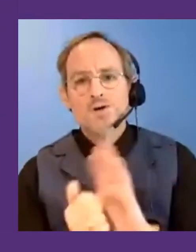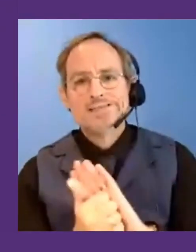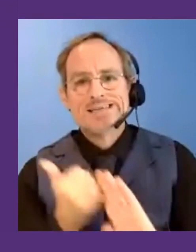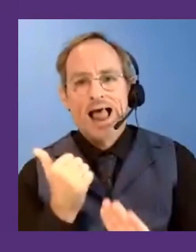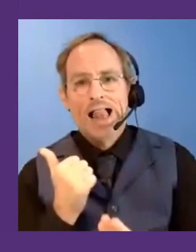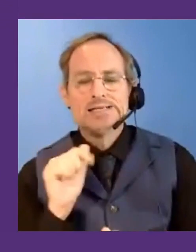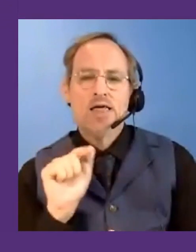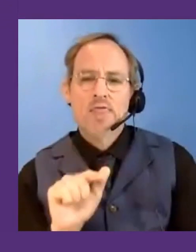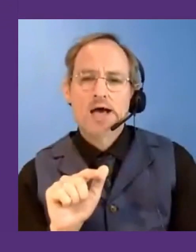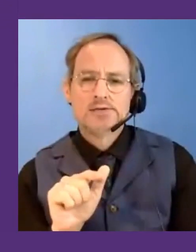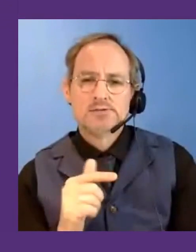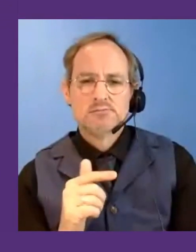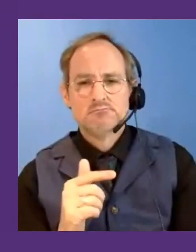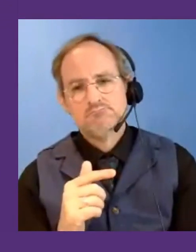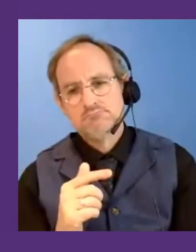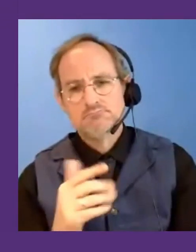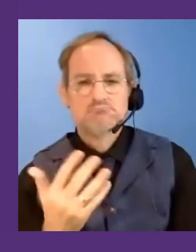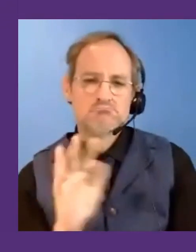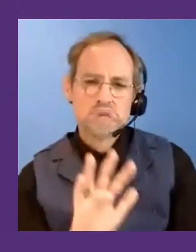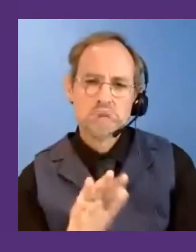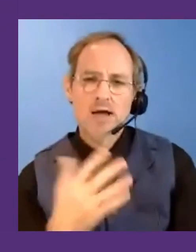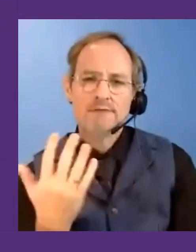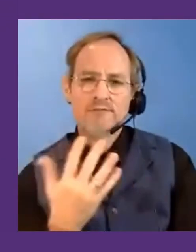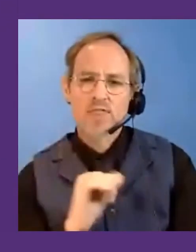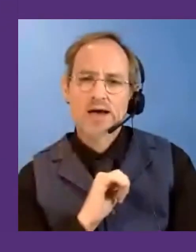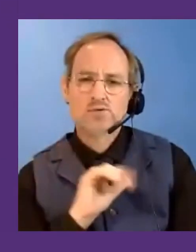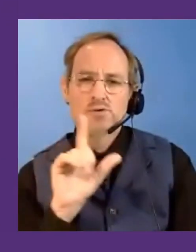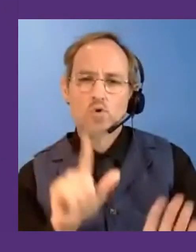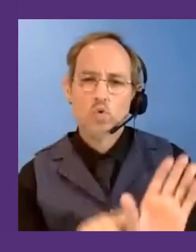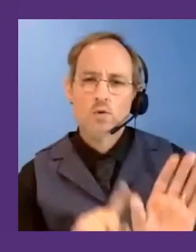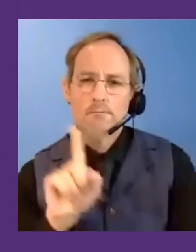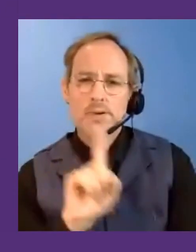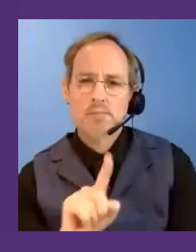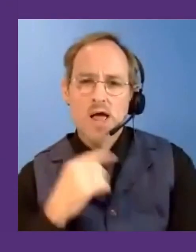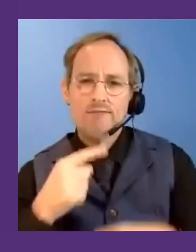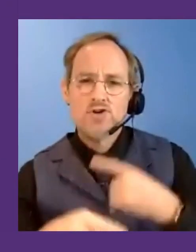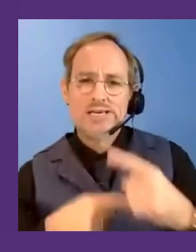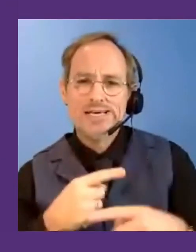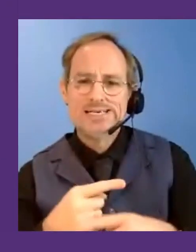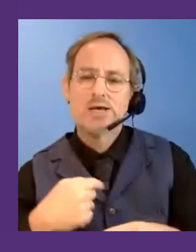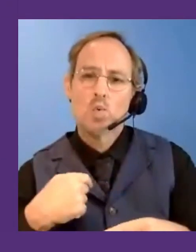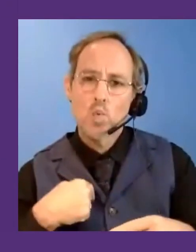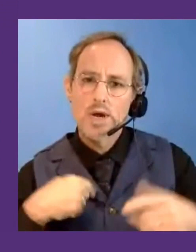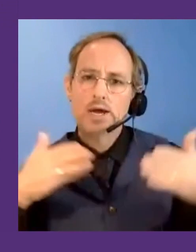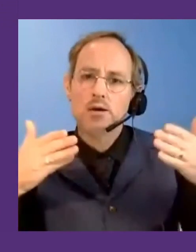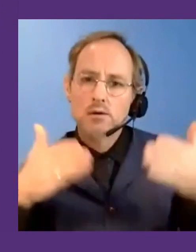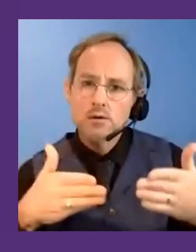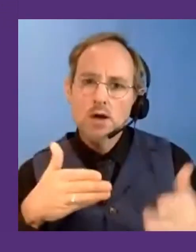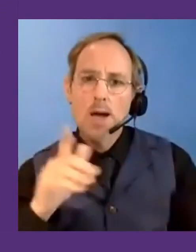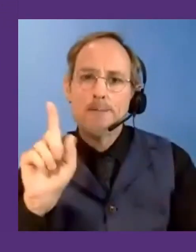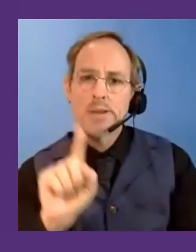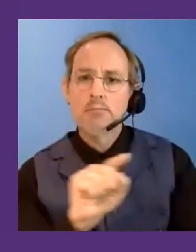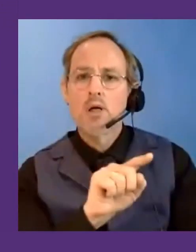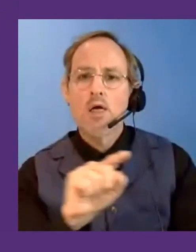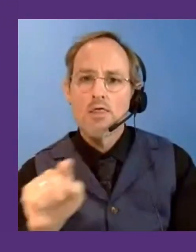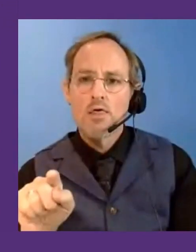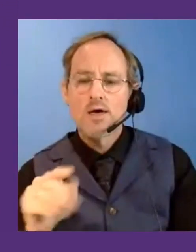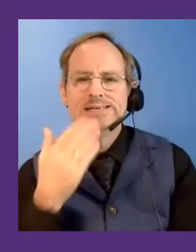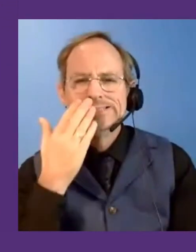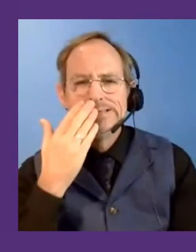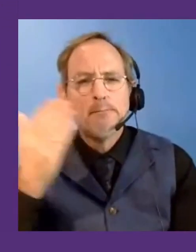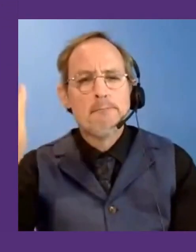15,000 young people a year. And we are very much over-indexing to people for whom the industries have seemed inaccessible. So people